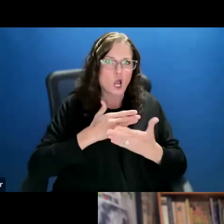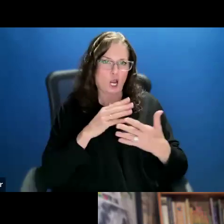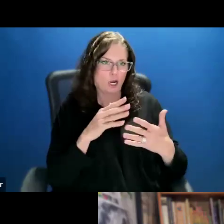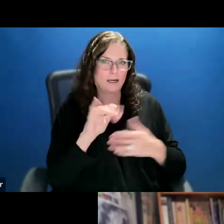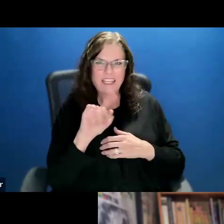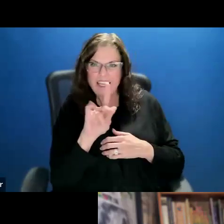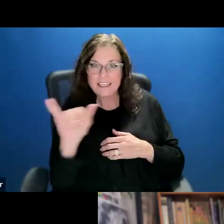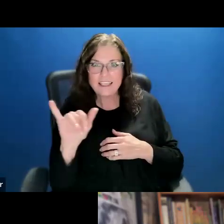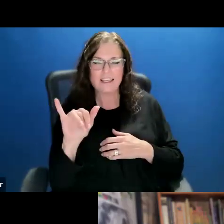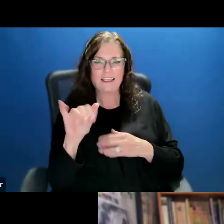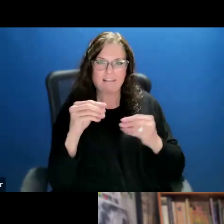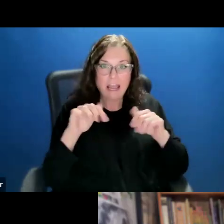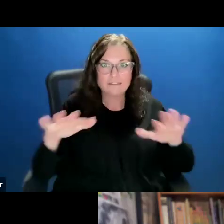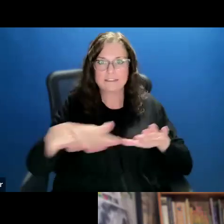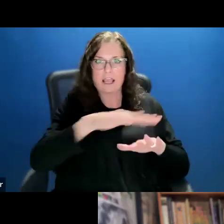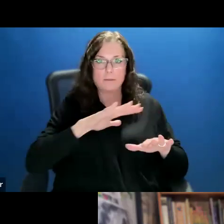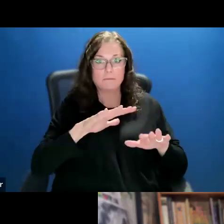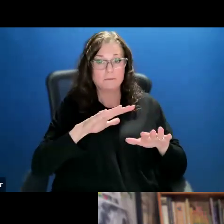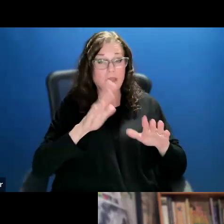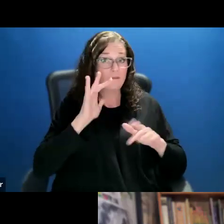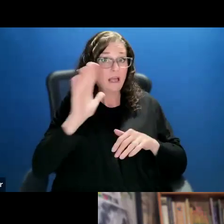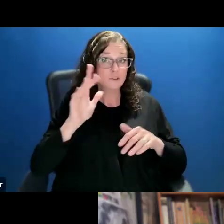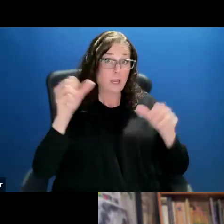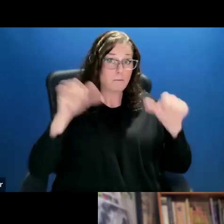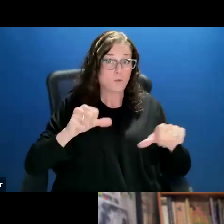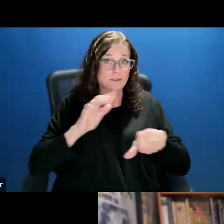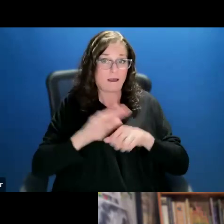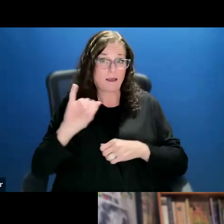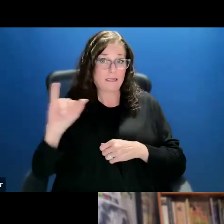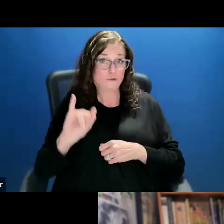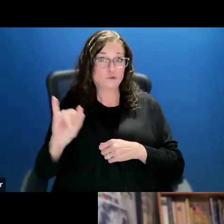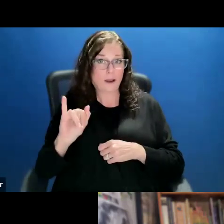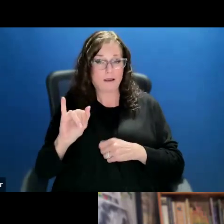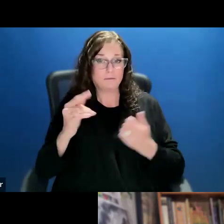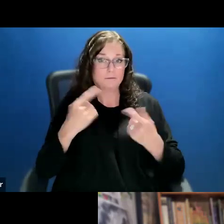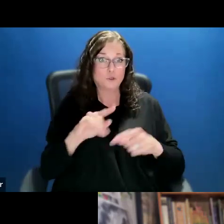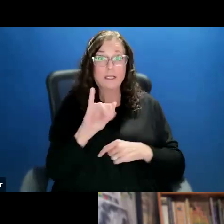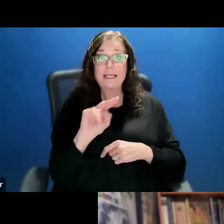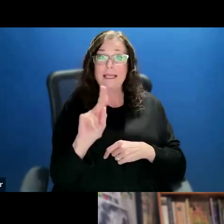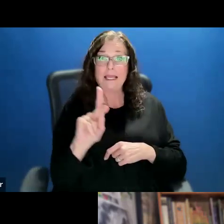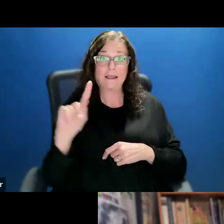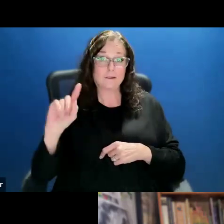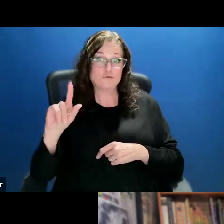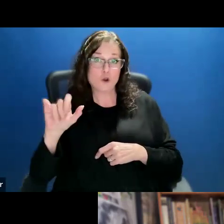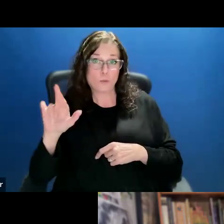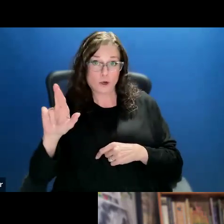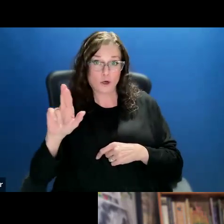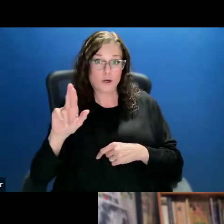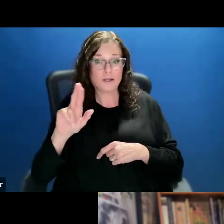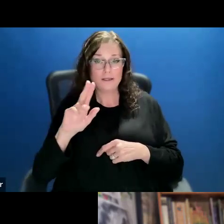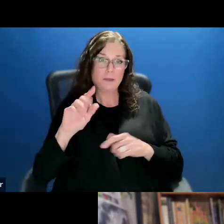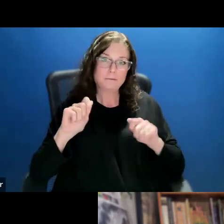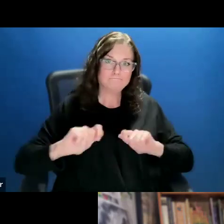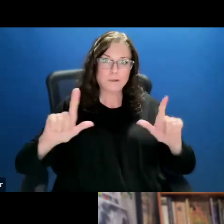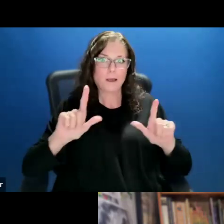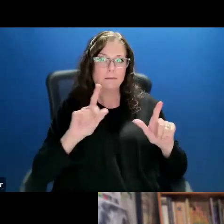And eventually I posted a few of those to Instagram during Inktober, which is when people put up ink artwork